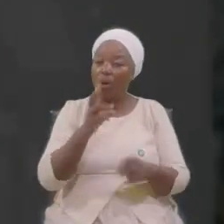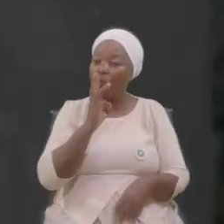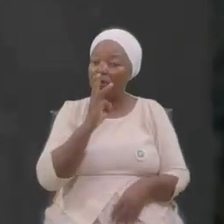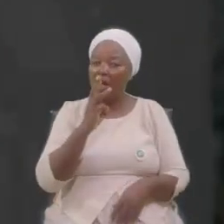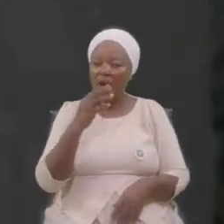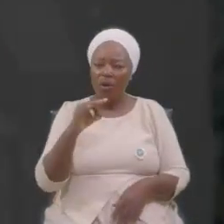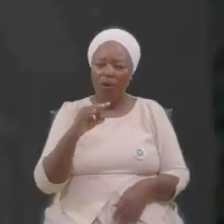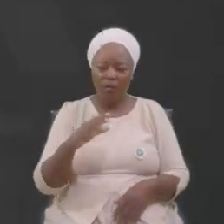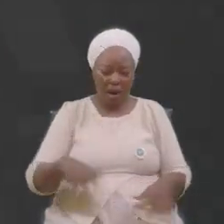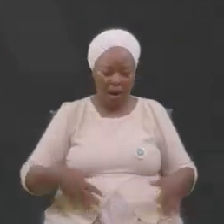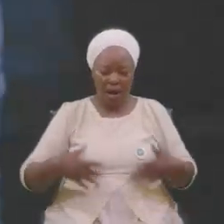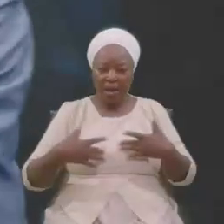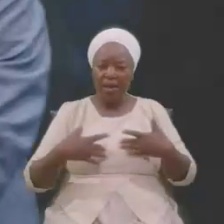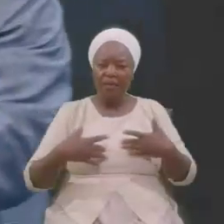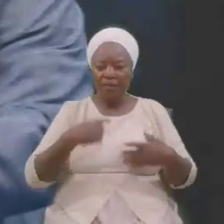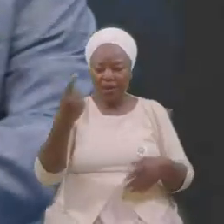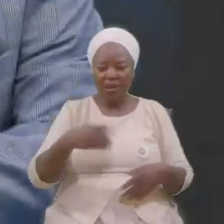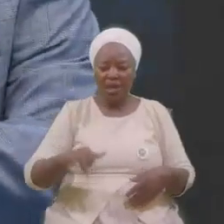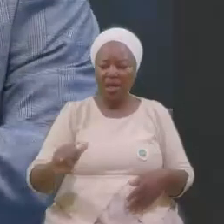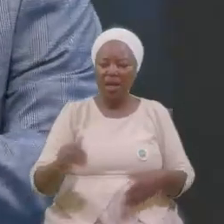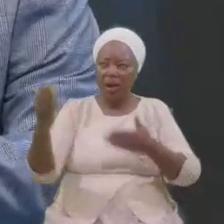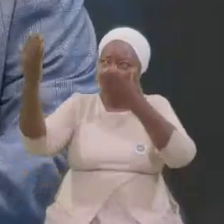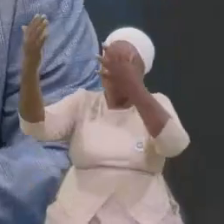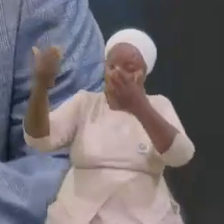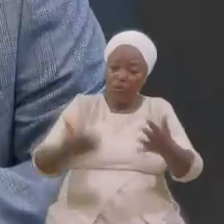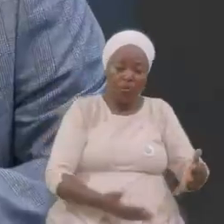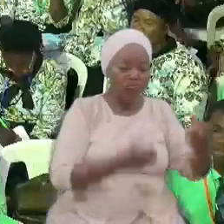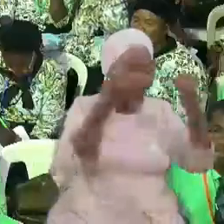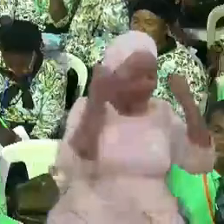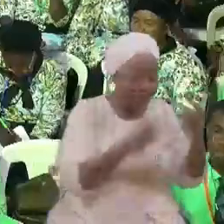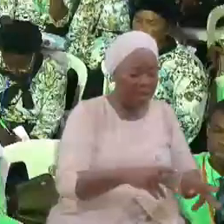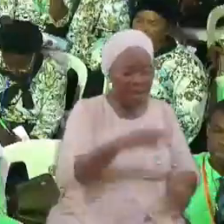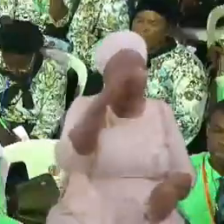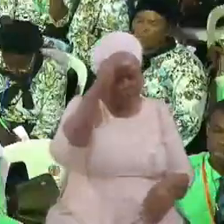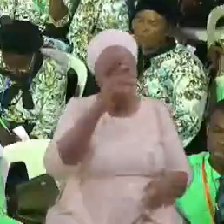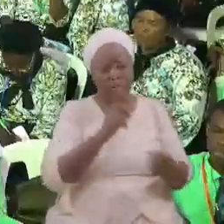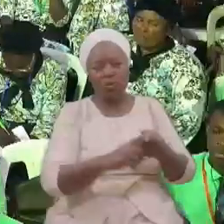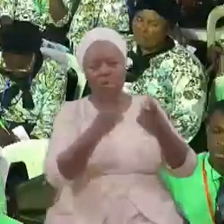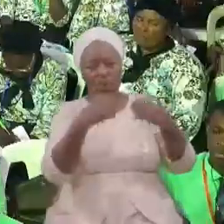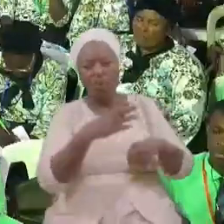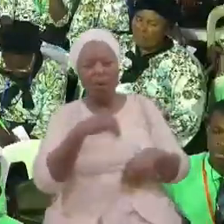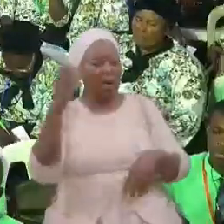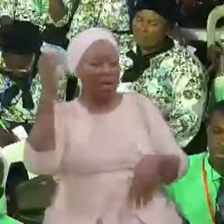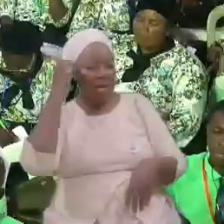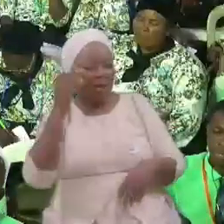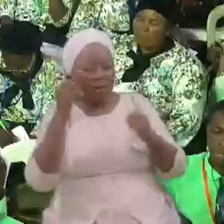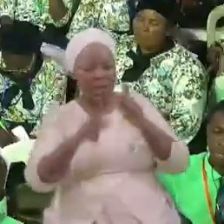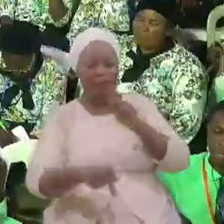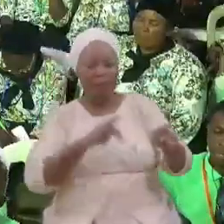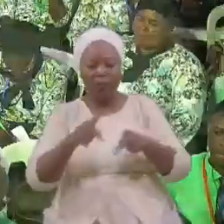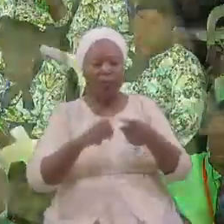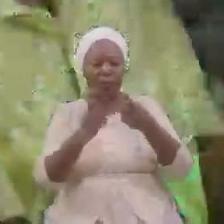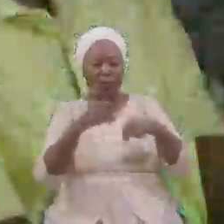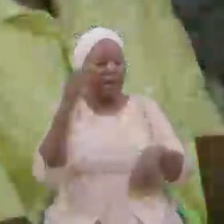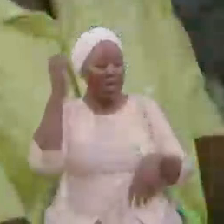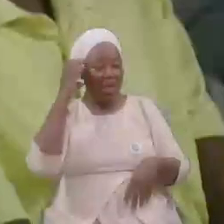eternal, brought all these men to come and hear the words of Jesus.